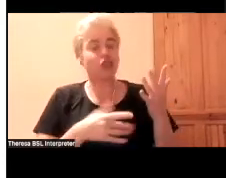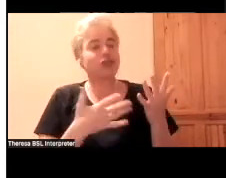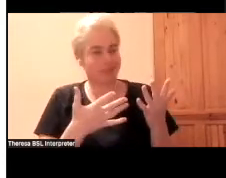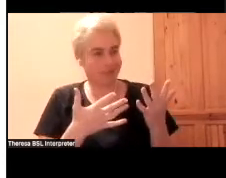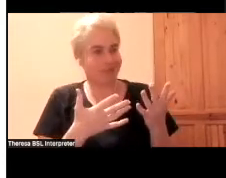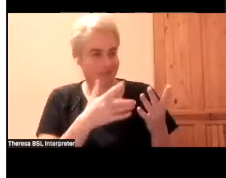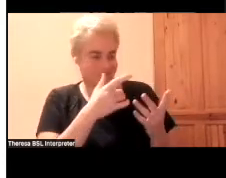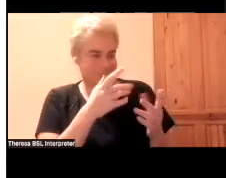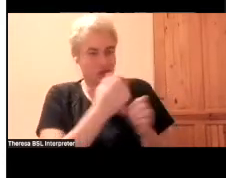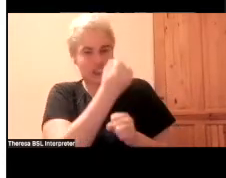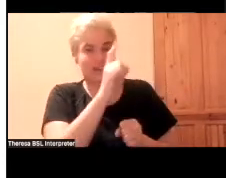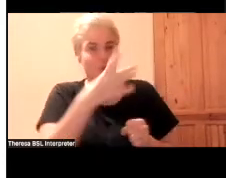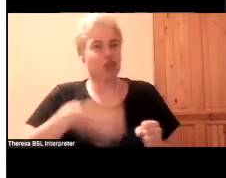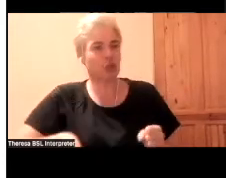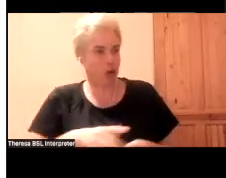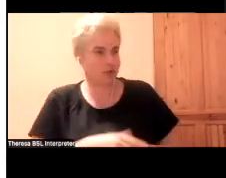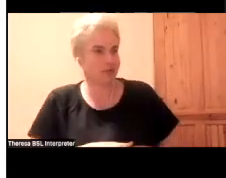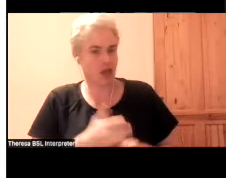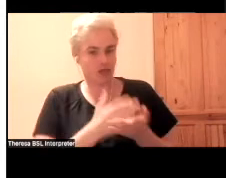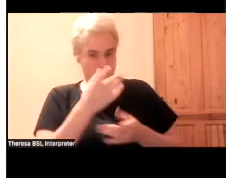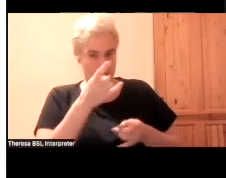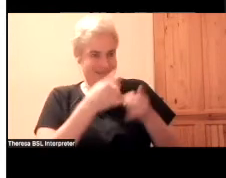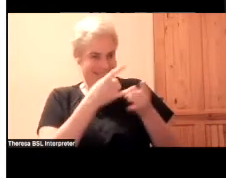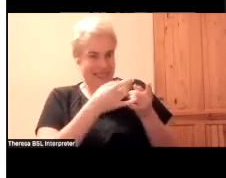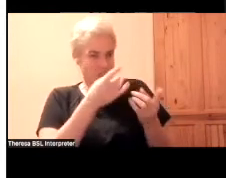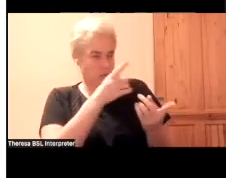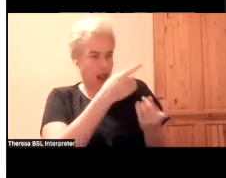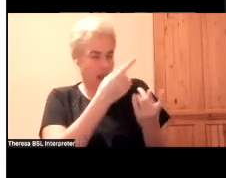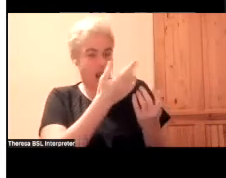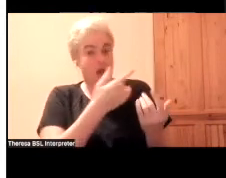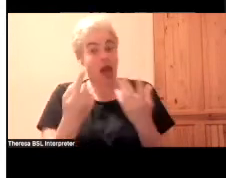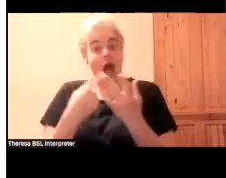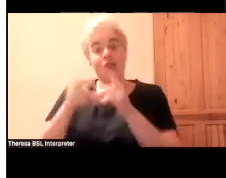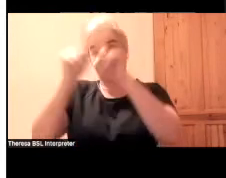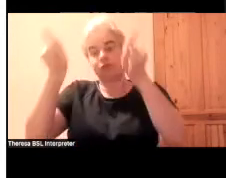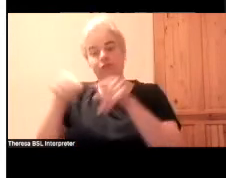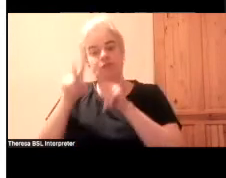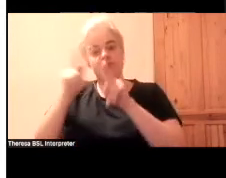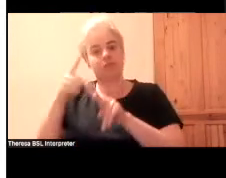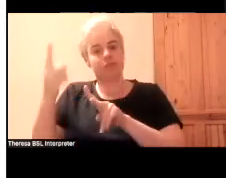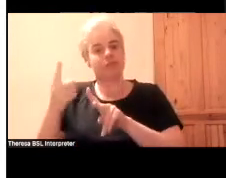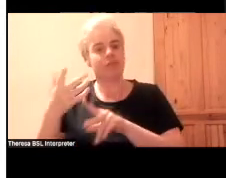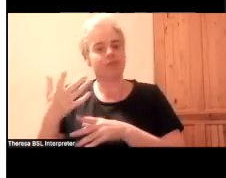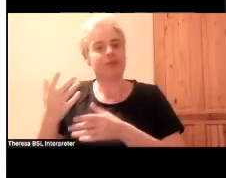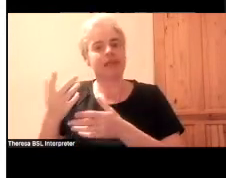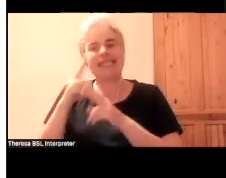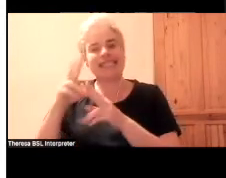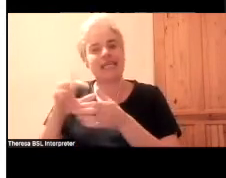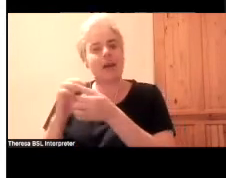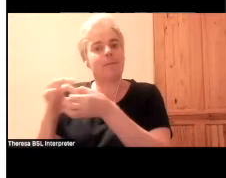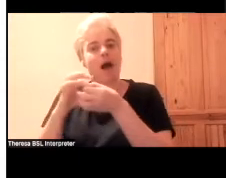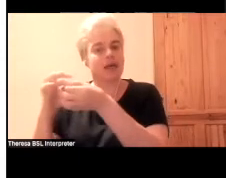get what she wants. In the other, she is seen in partnership with